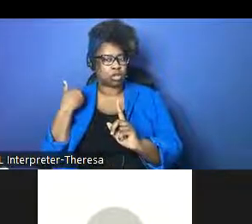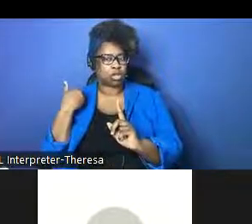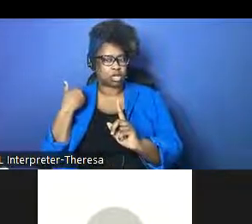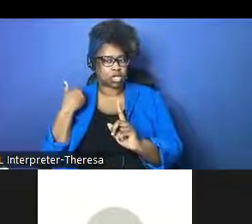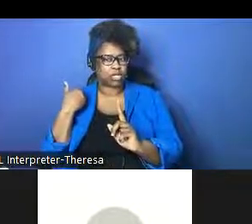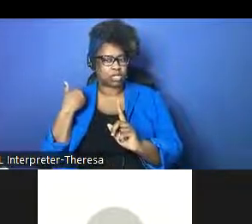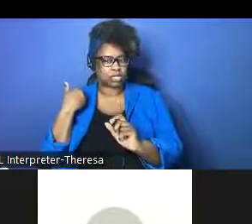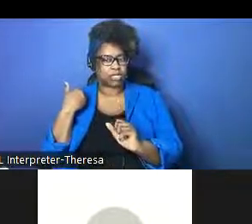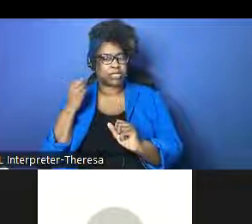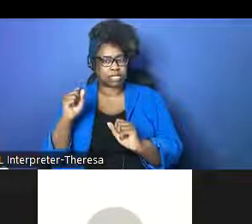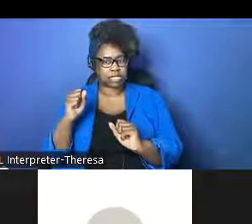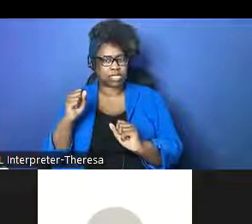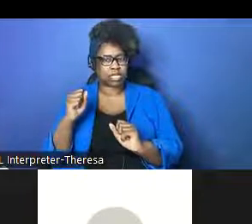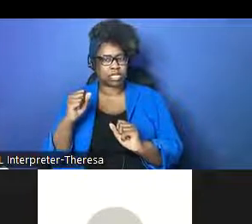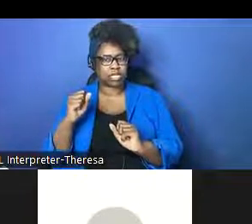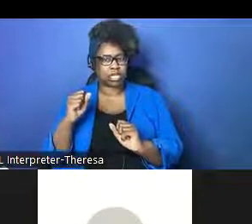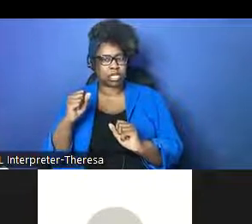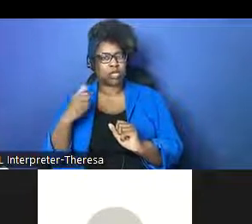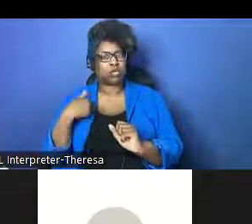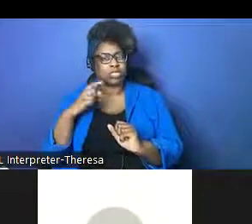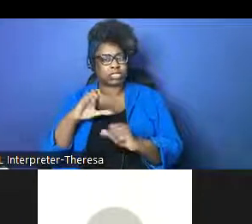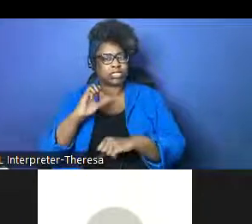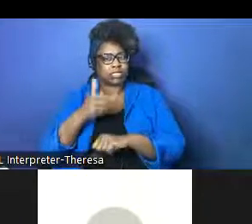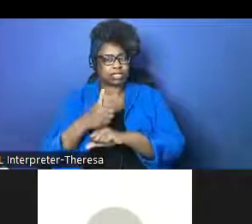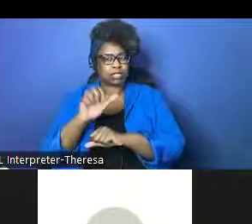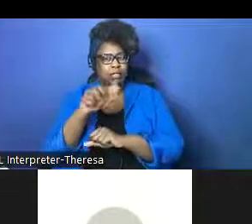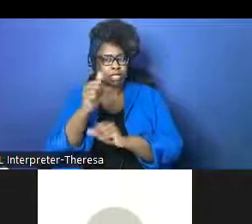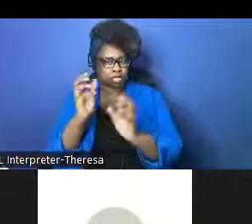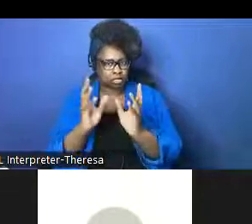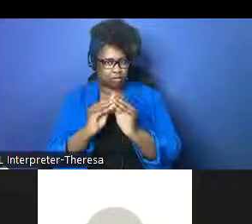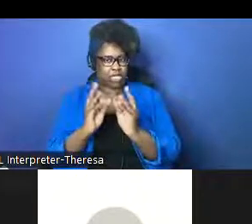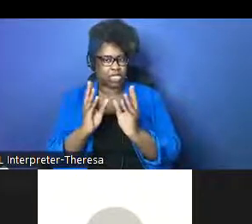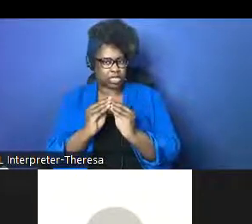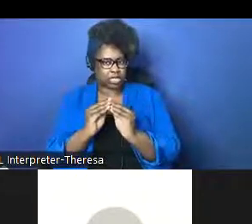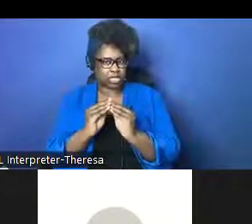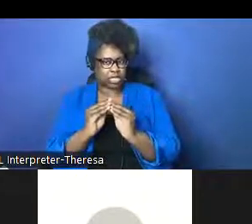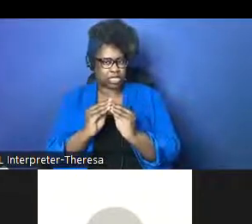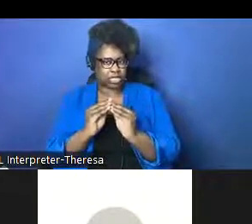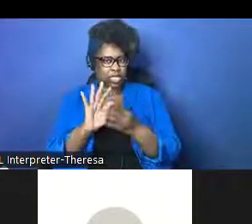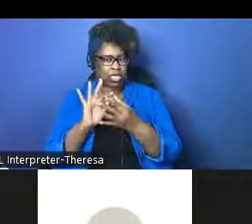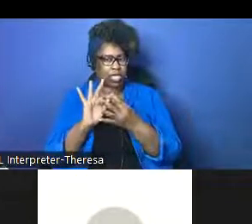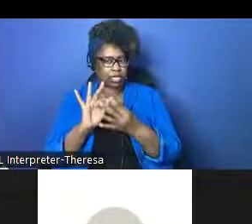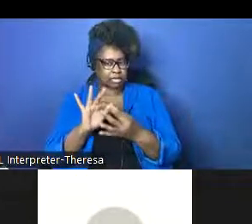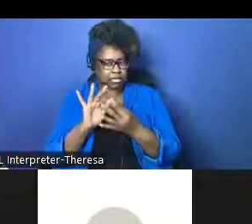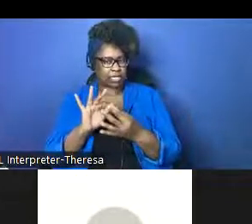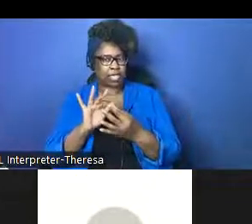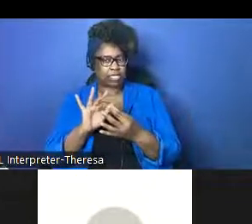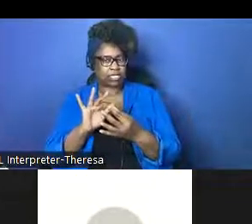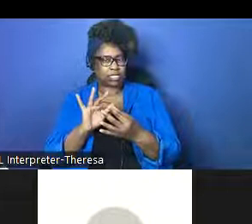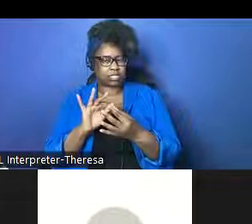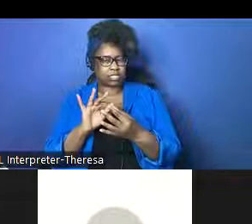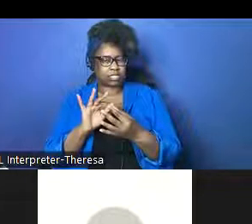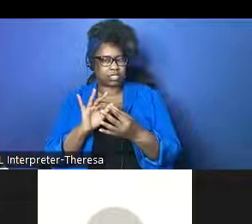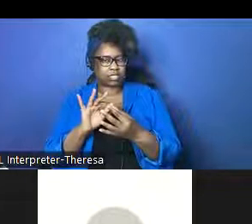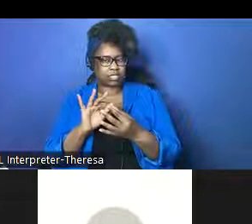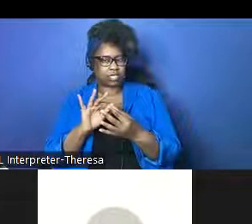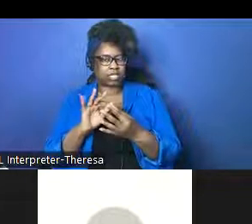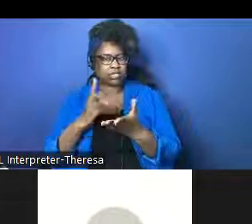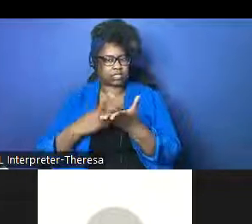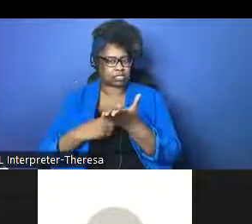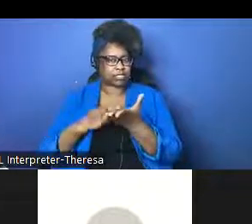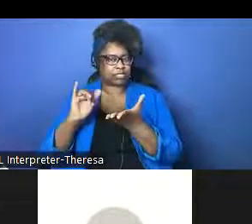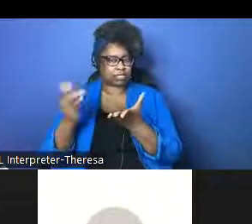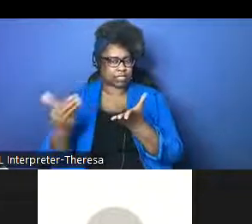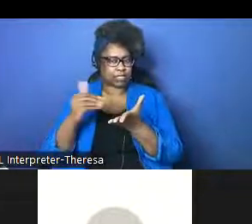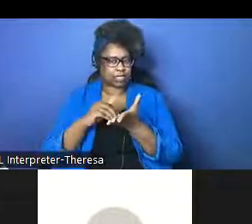sense. Yeah, it might make sense for us to set up another meeting and just like connect and circle back on that, and also